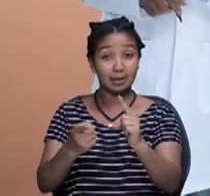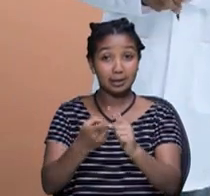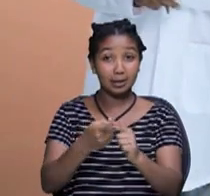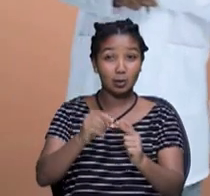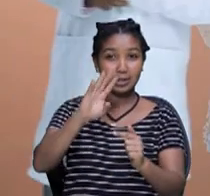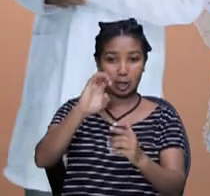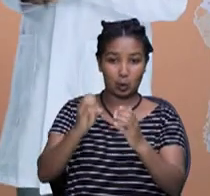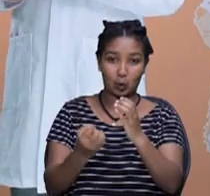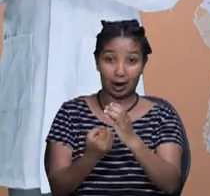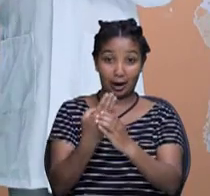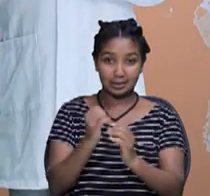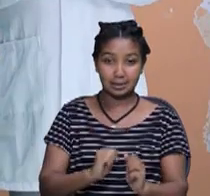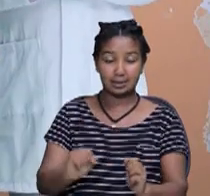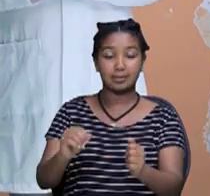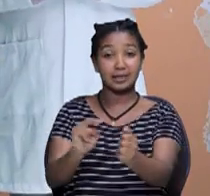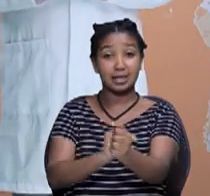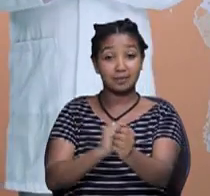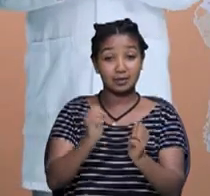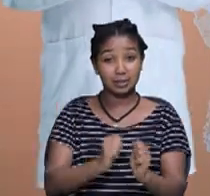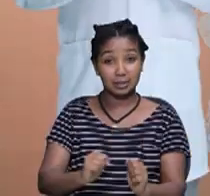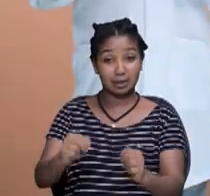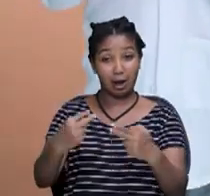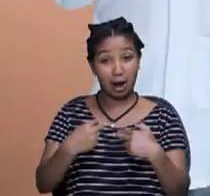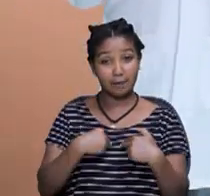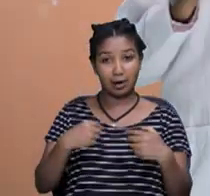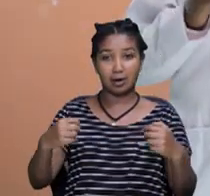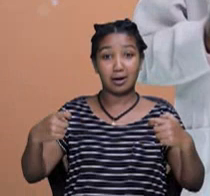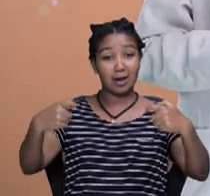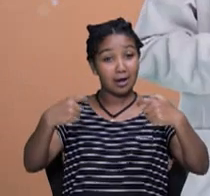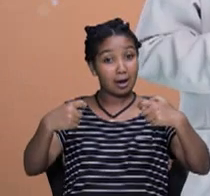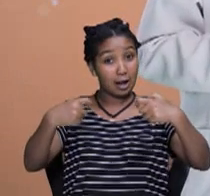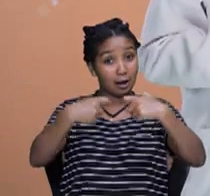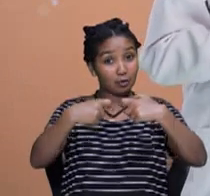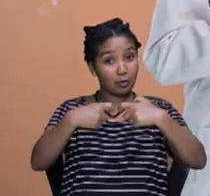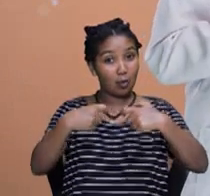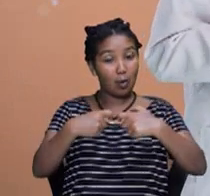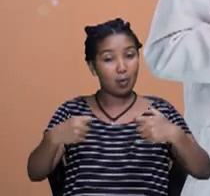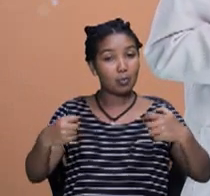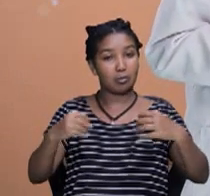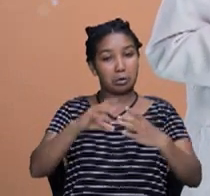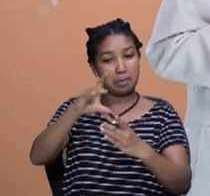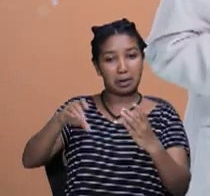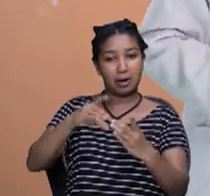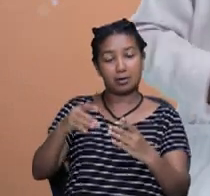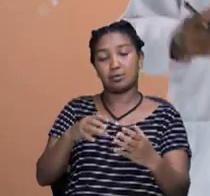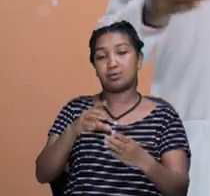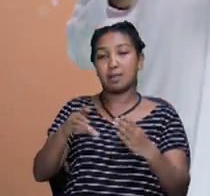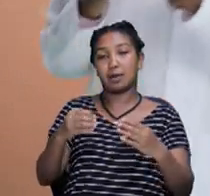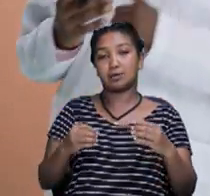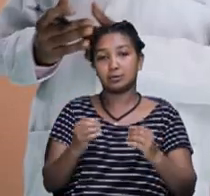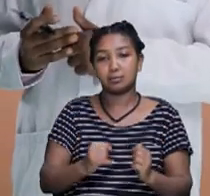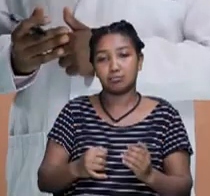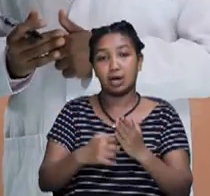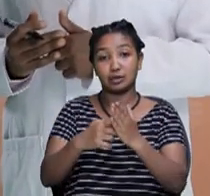system. The nervous system have an electrochemical transmission, whereas